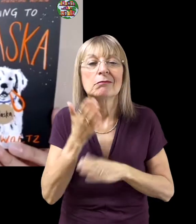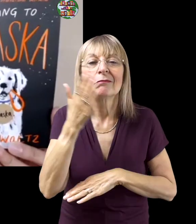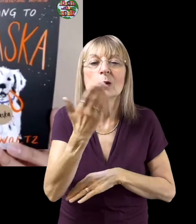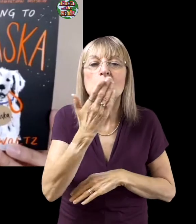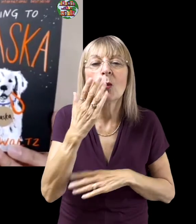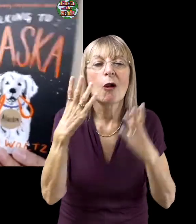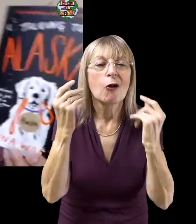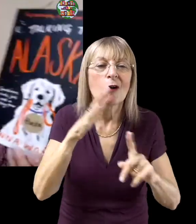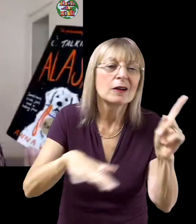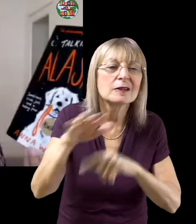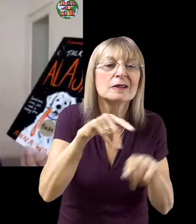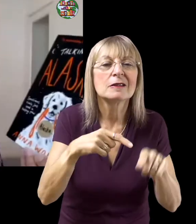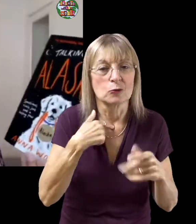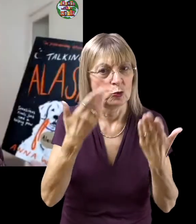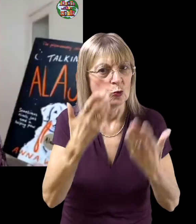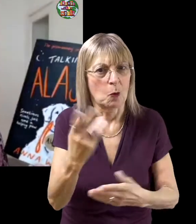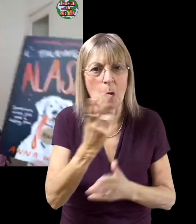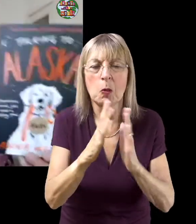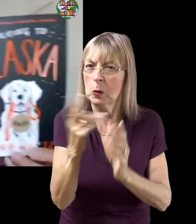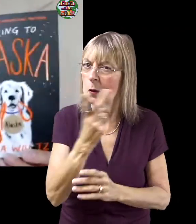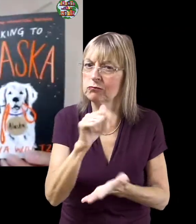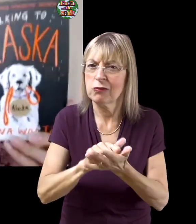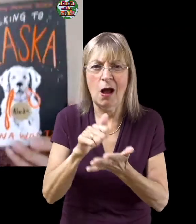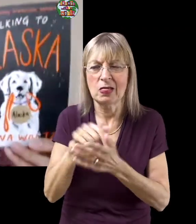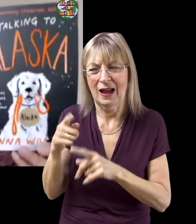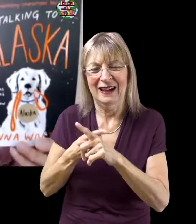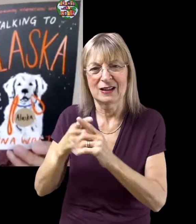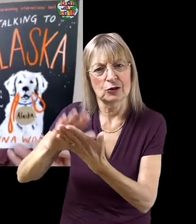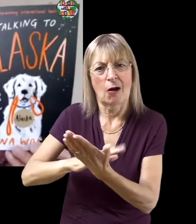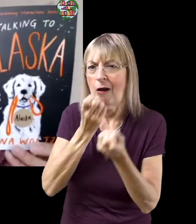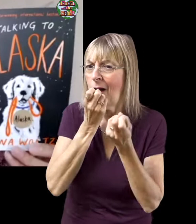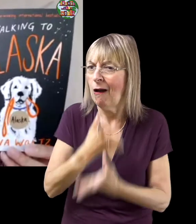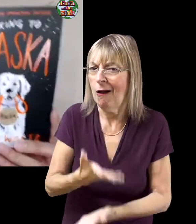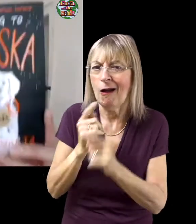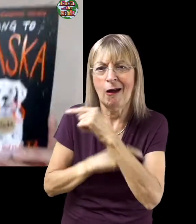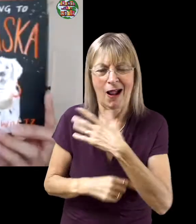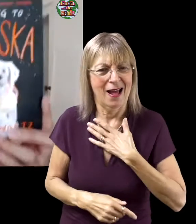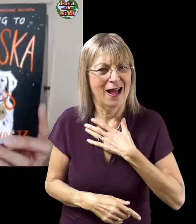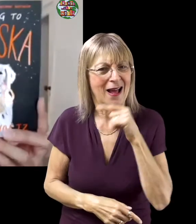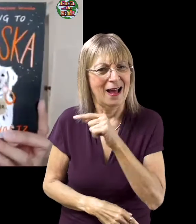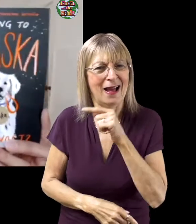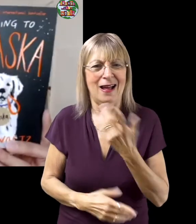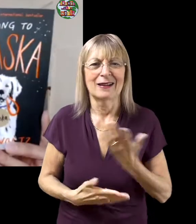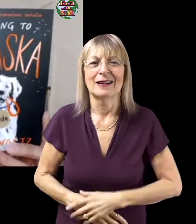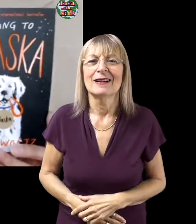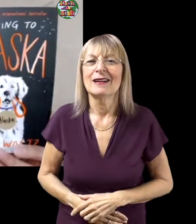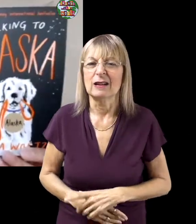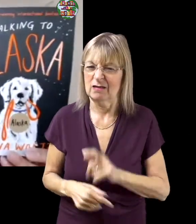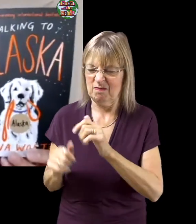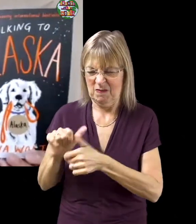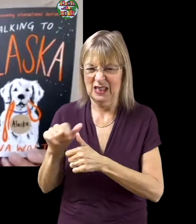And actually, when I visit schools in the Netherlands now, and I show both books, they all love the English